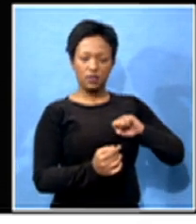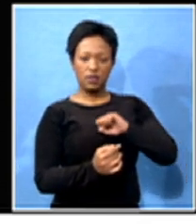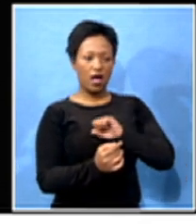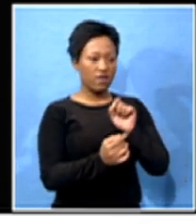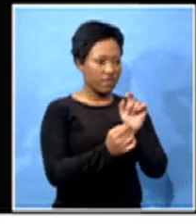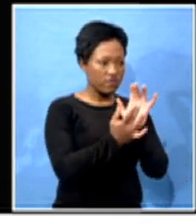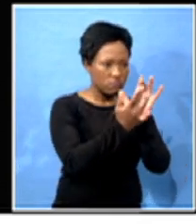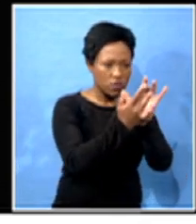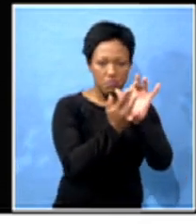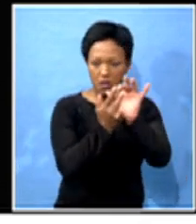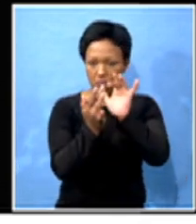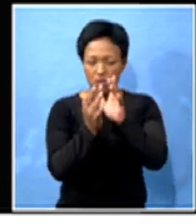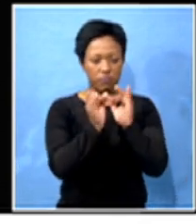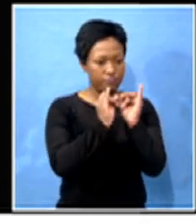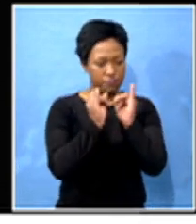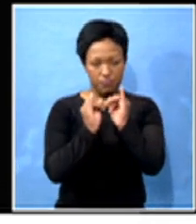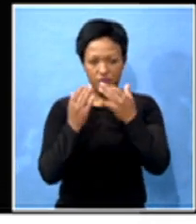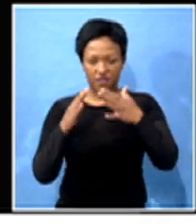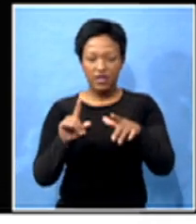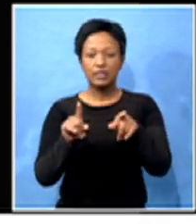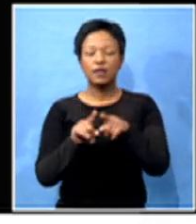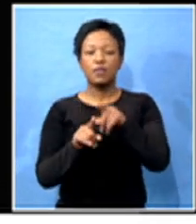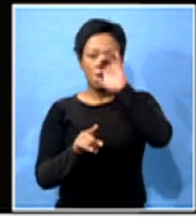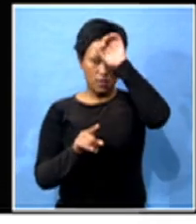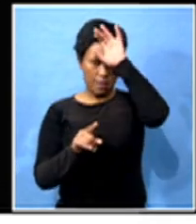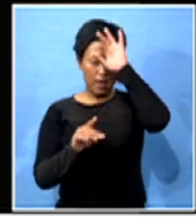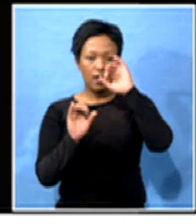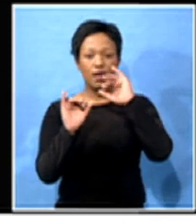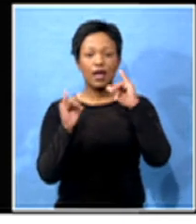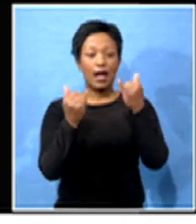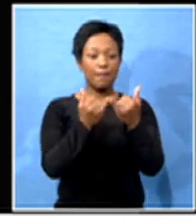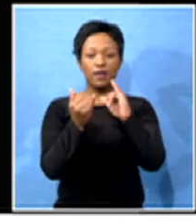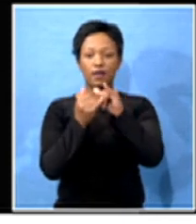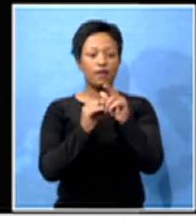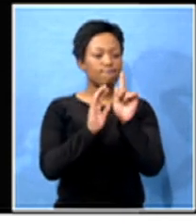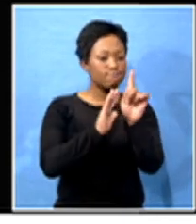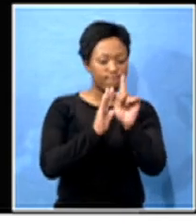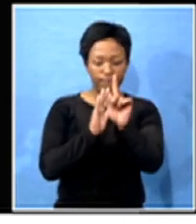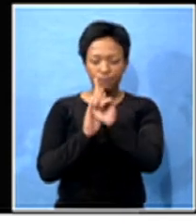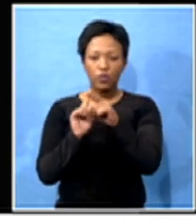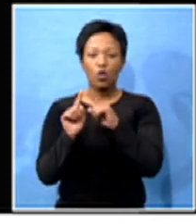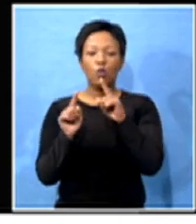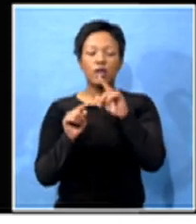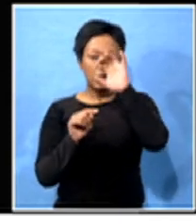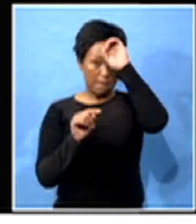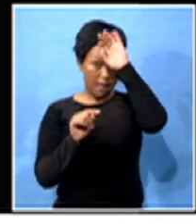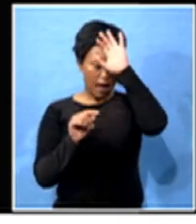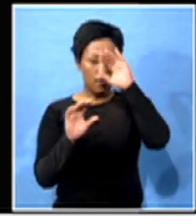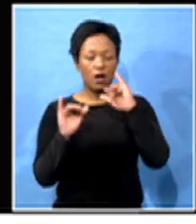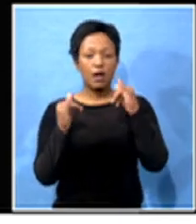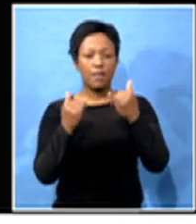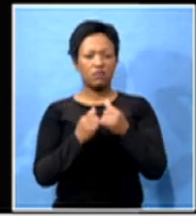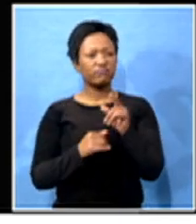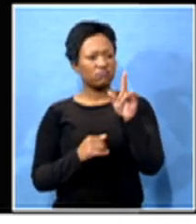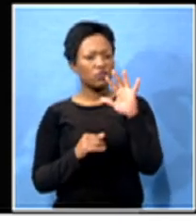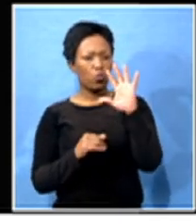mining companies around those mining communities. What we got is that the mining companies will tell you that we liaise with